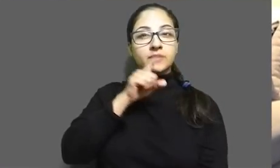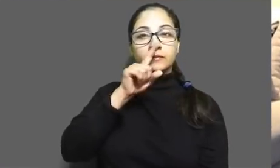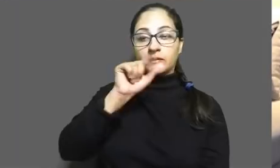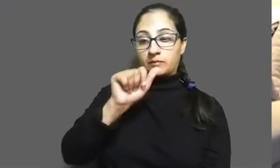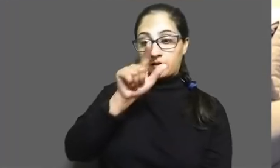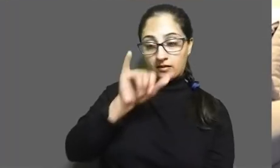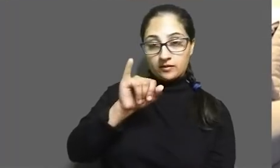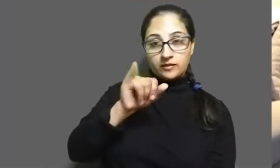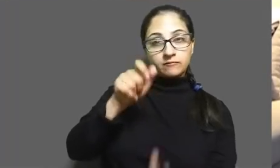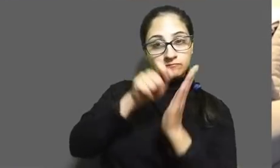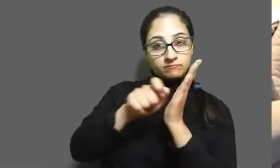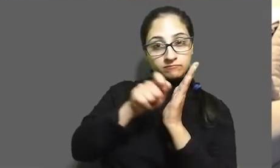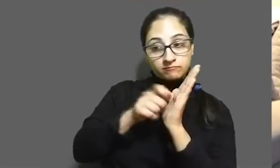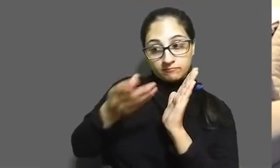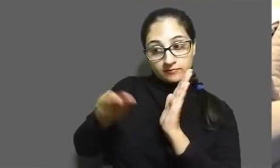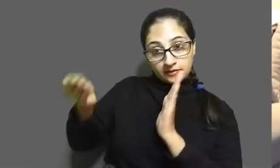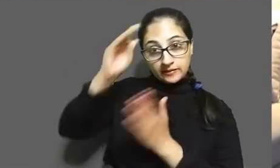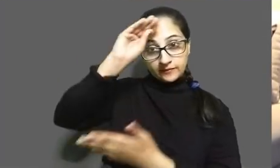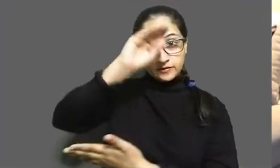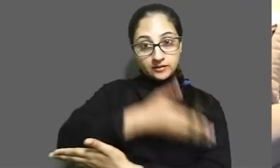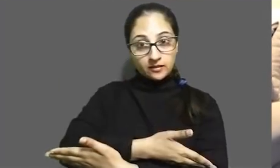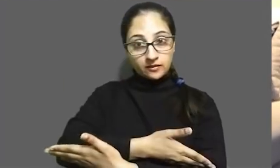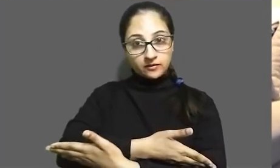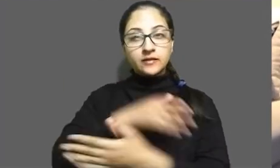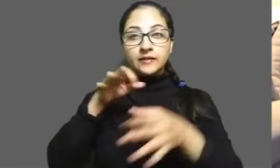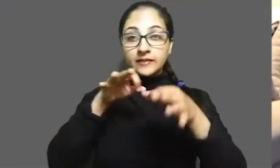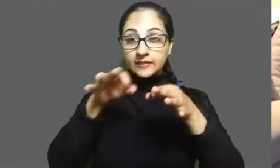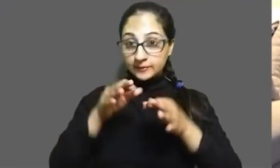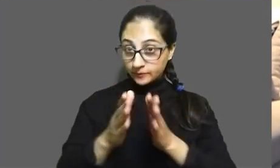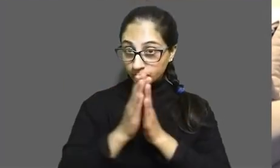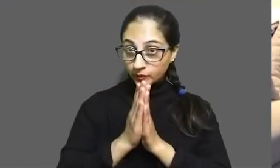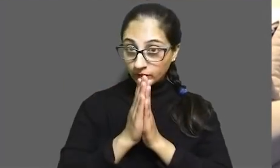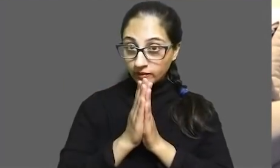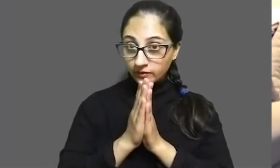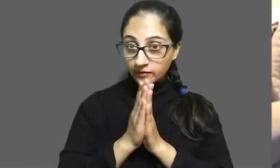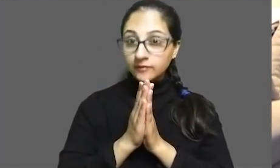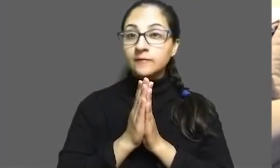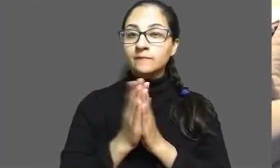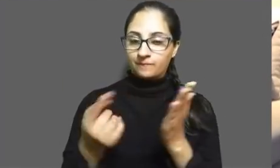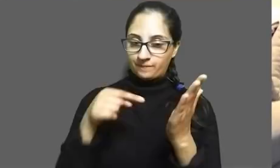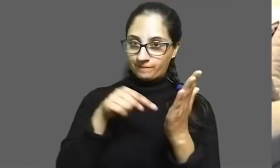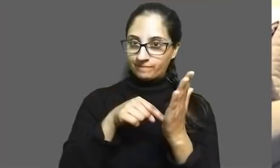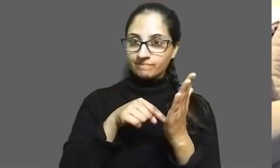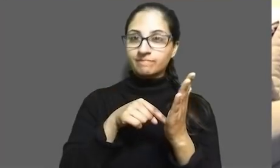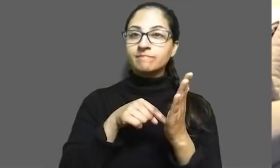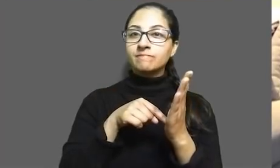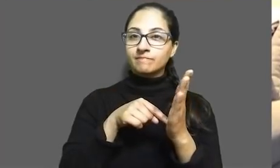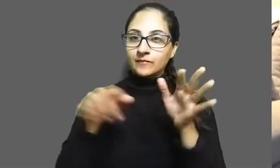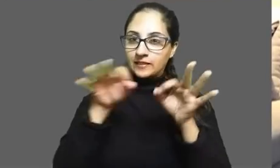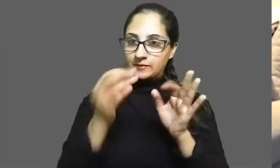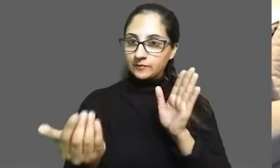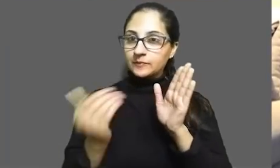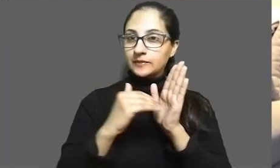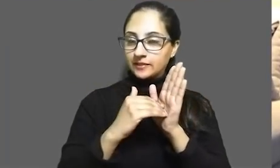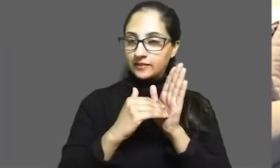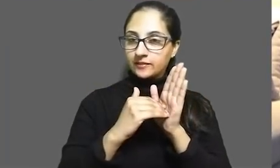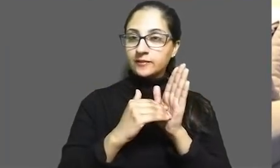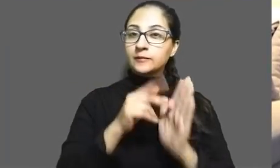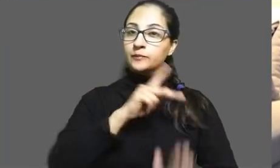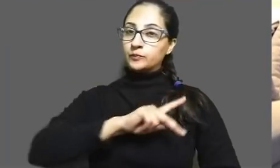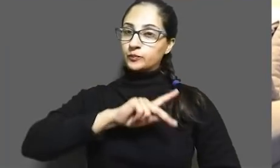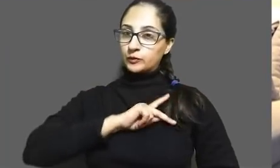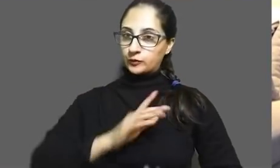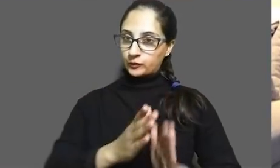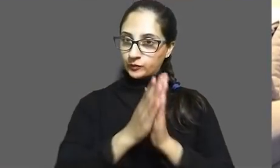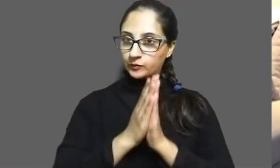In that same letter that I mentioned earlier, Hazrat Ali alayhi salam speaks to his son Hazrat Hassan alayhi